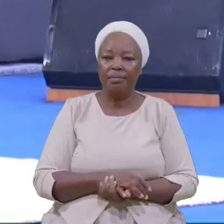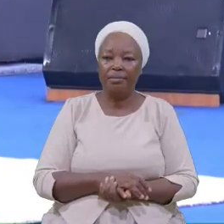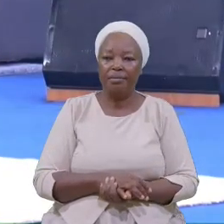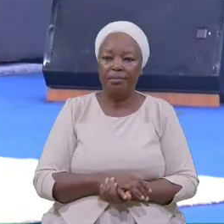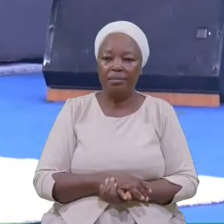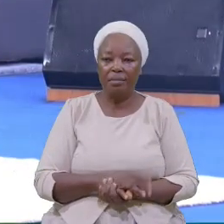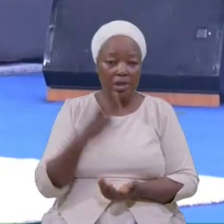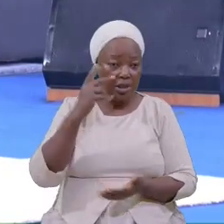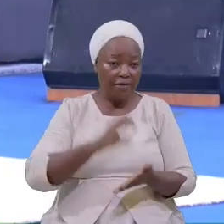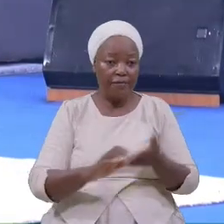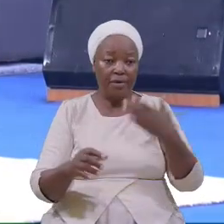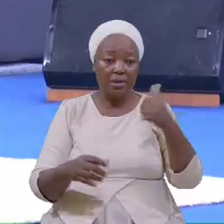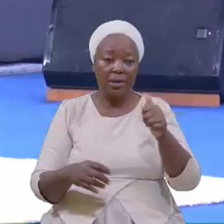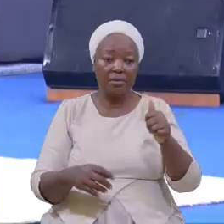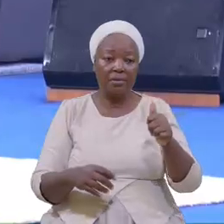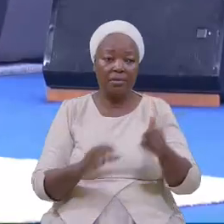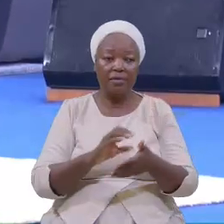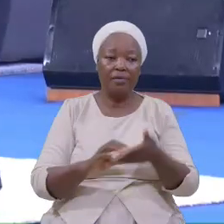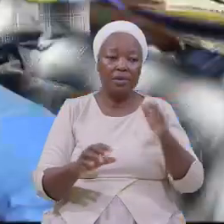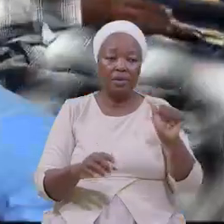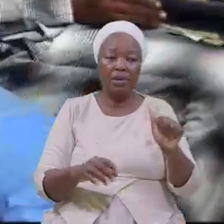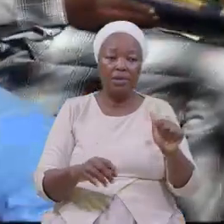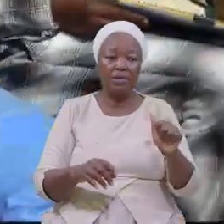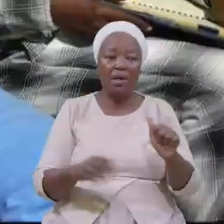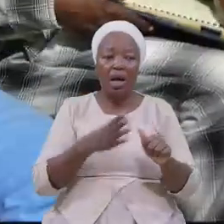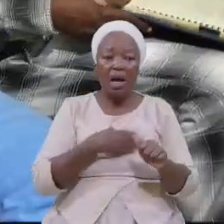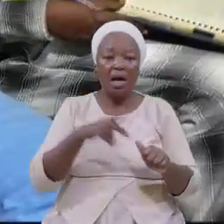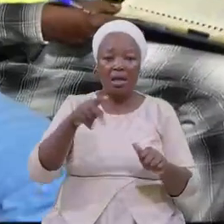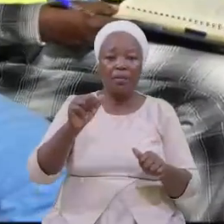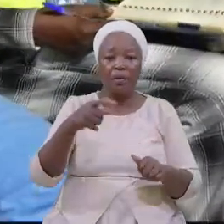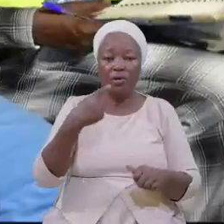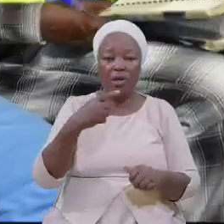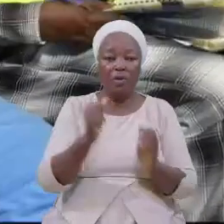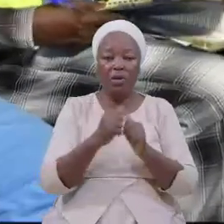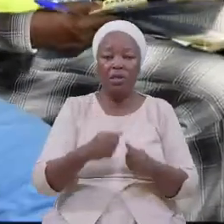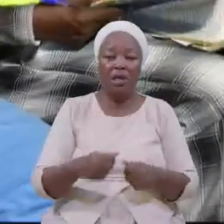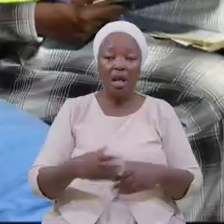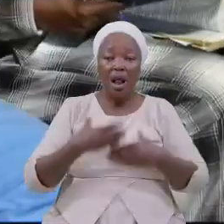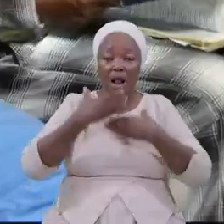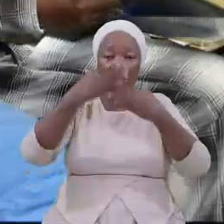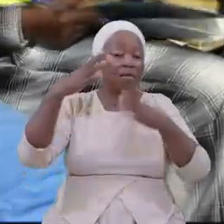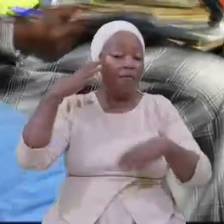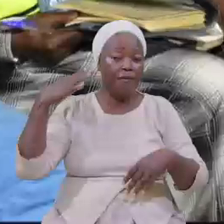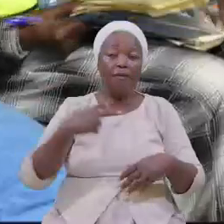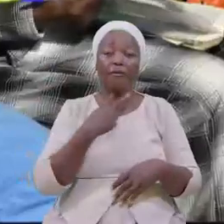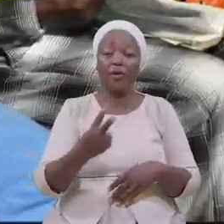Look at verse 10. And Paul said with a loud voice.